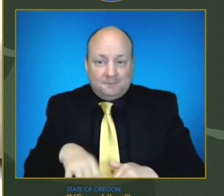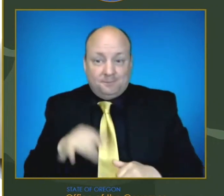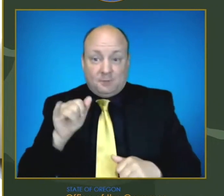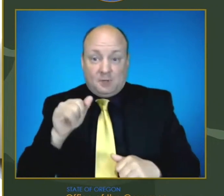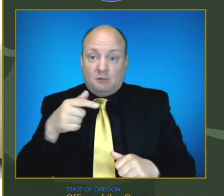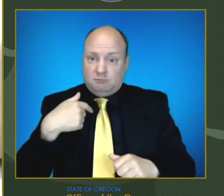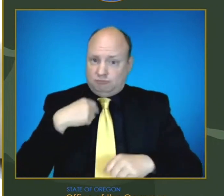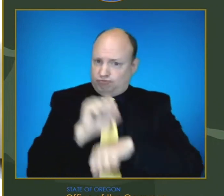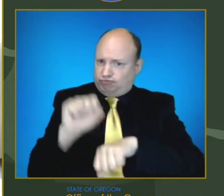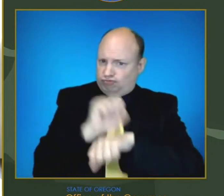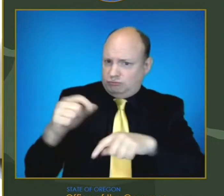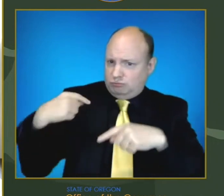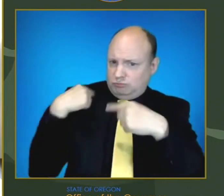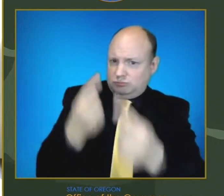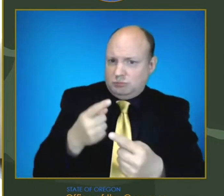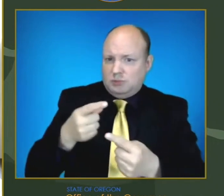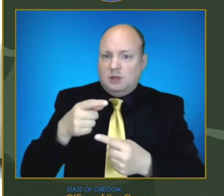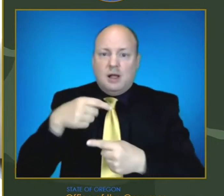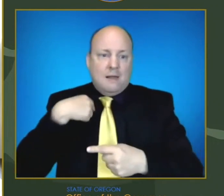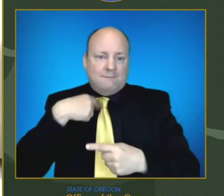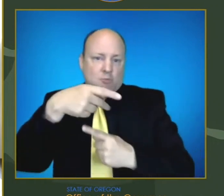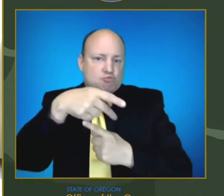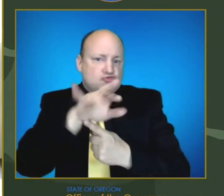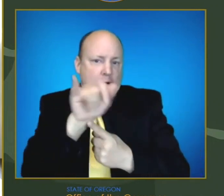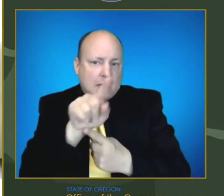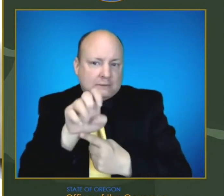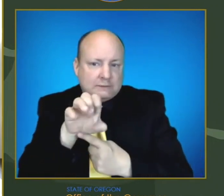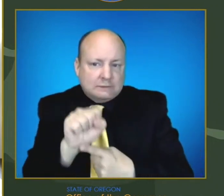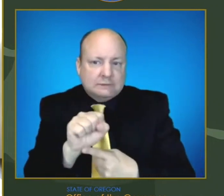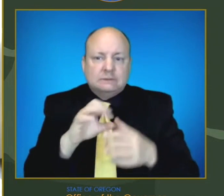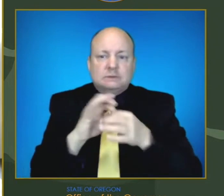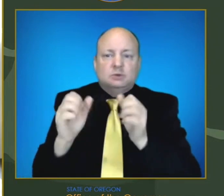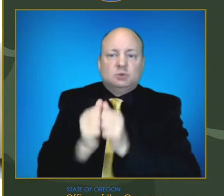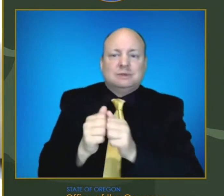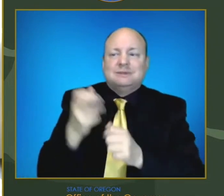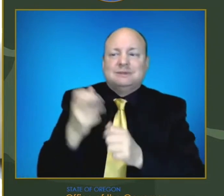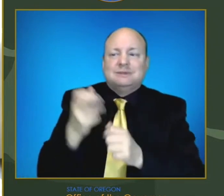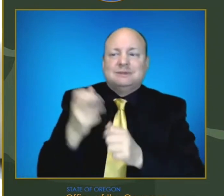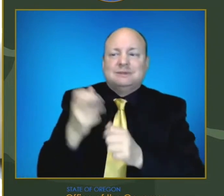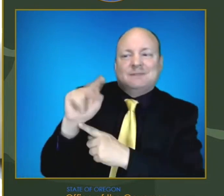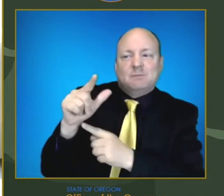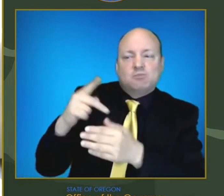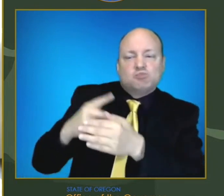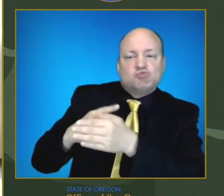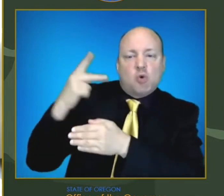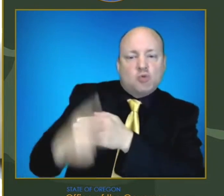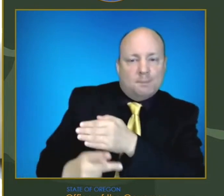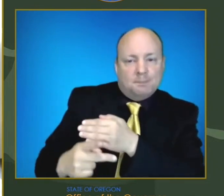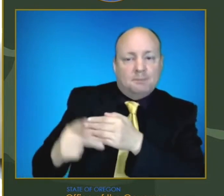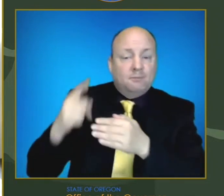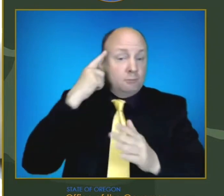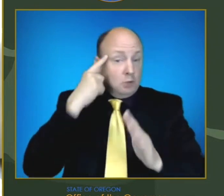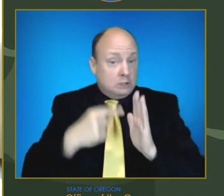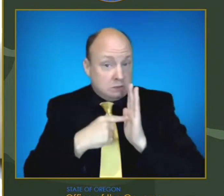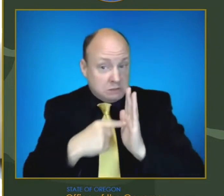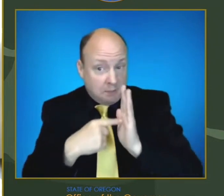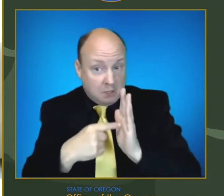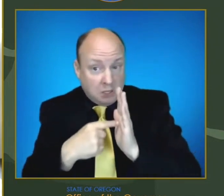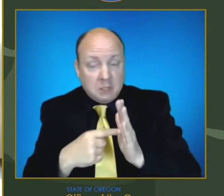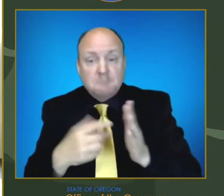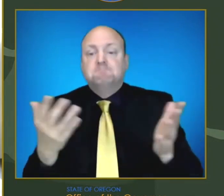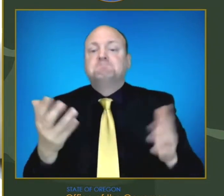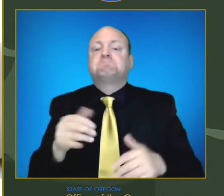prize-linked savings programs, these are programs where we actually award people